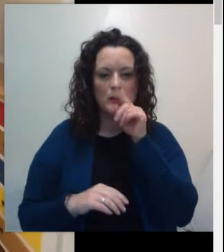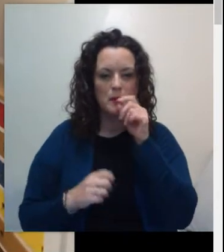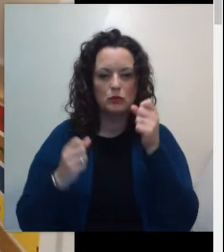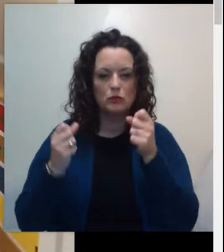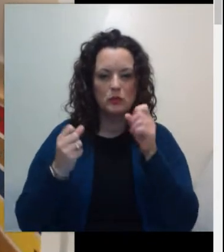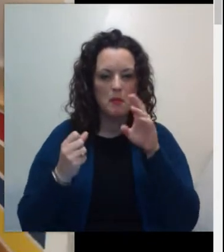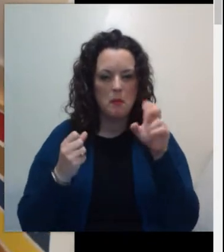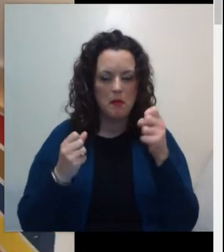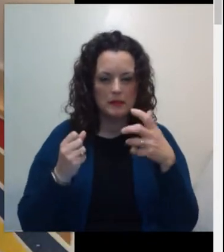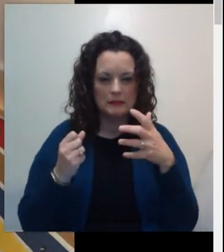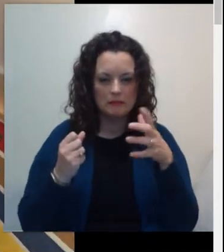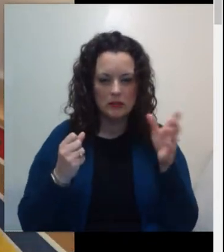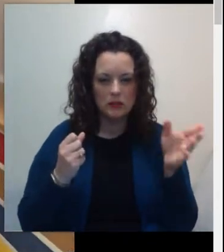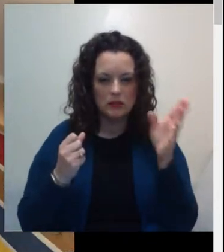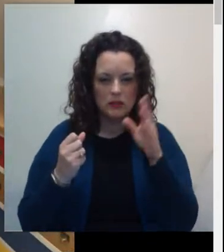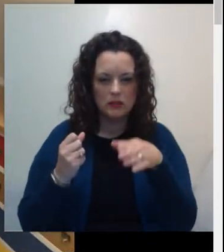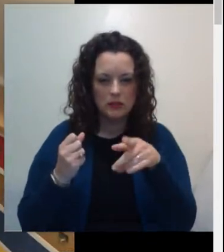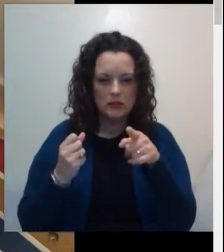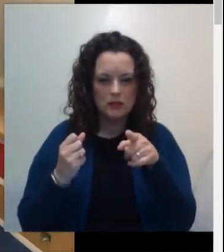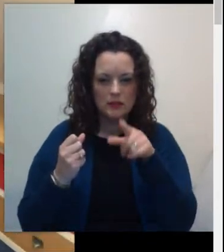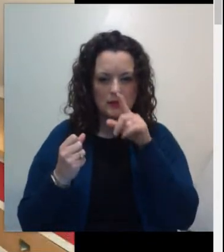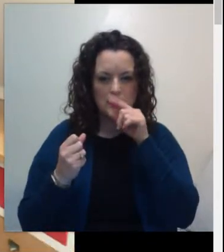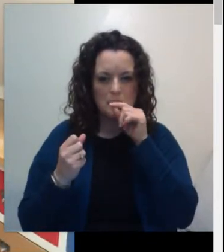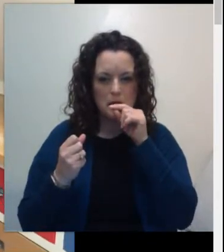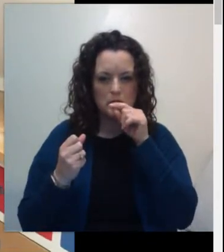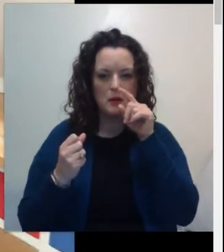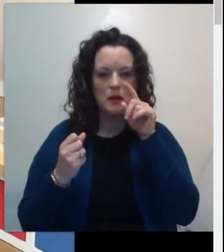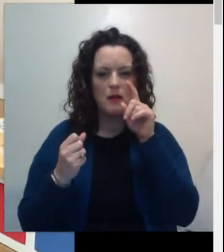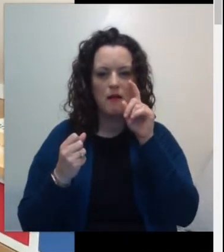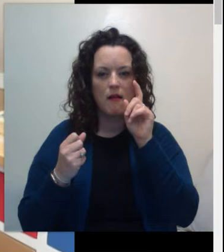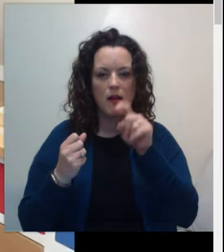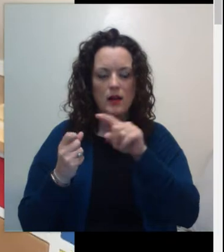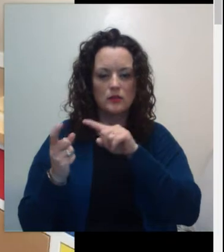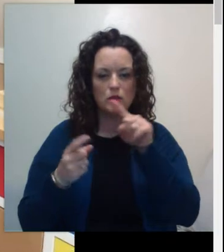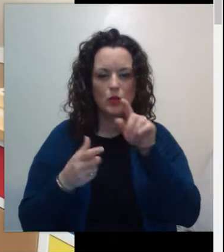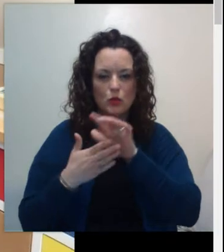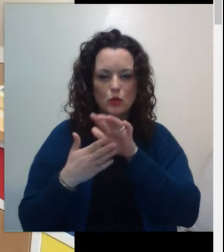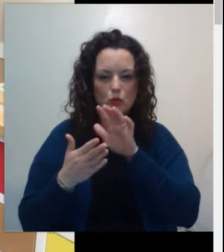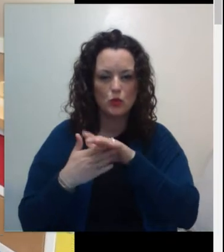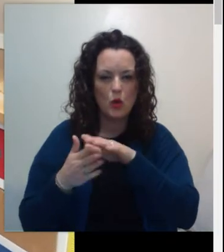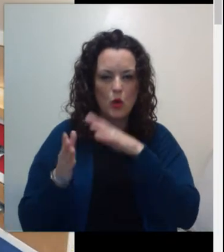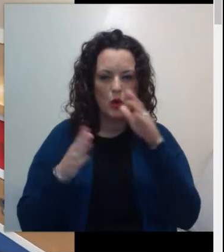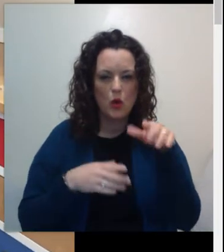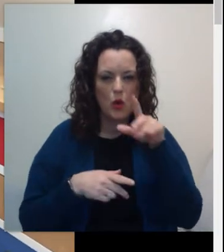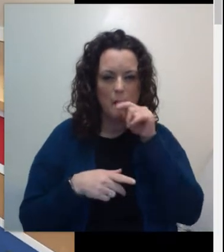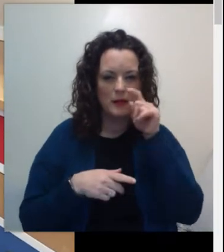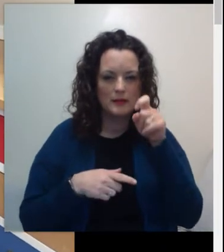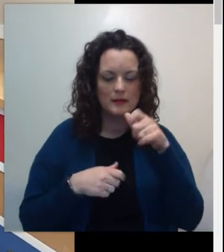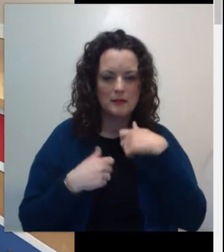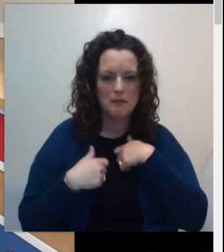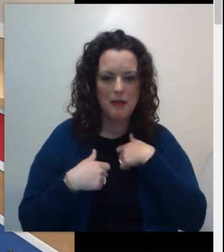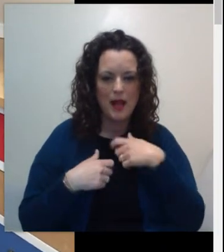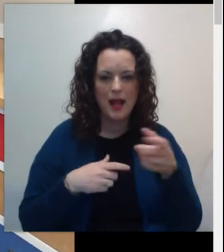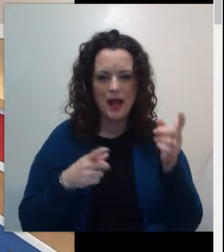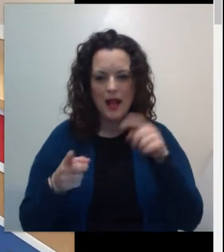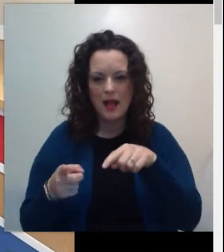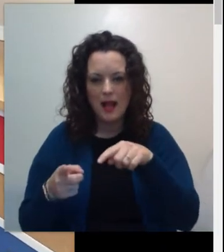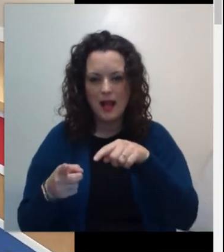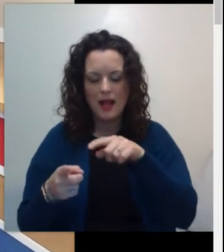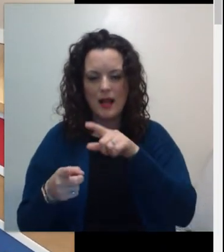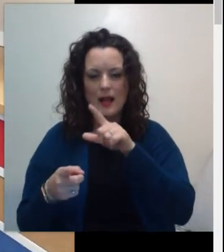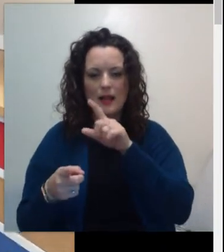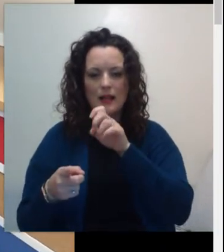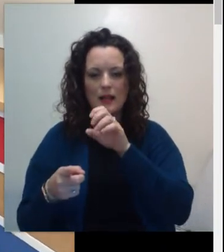that. Because the pigeon has to go to school. The pigeon needs a bath. Leonardo, the